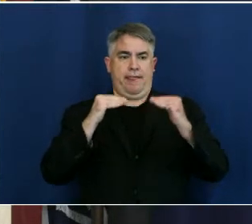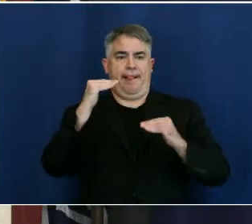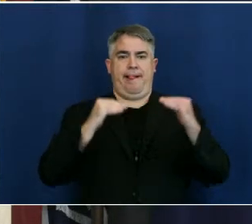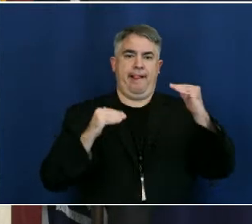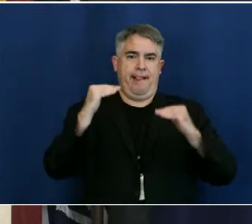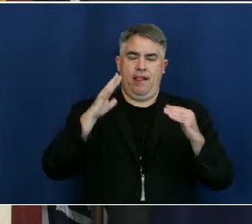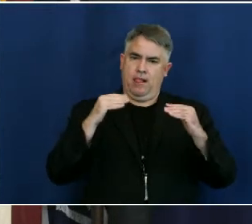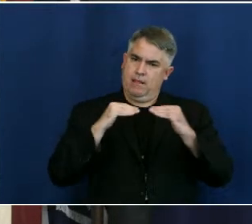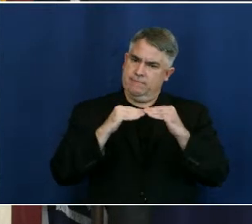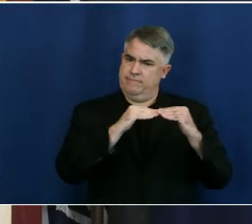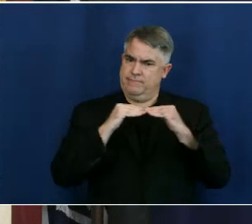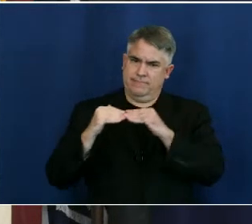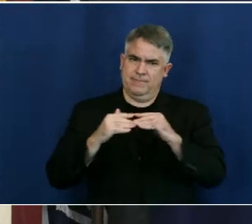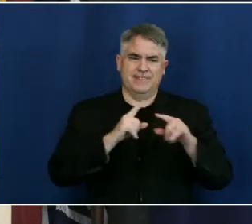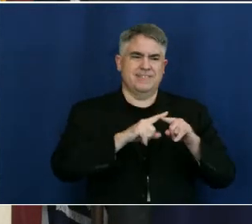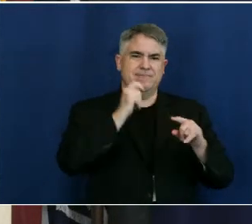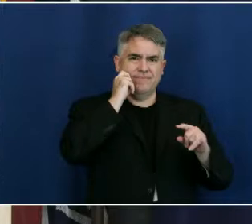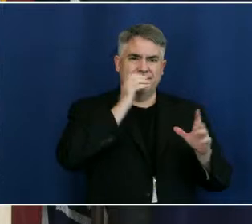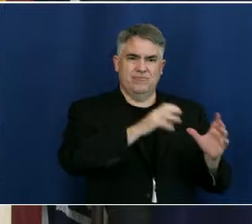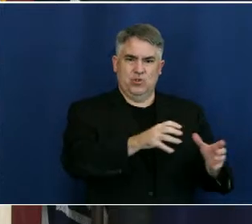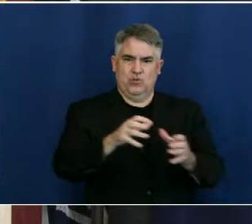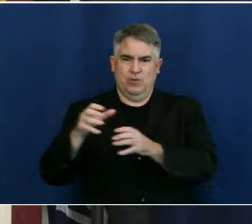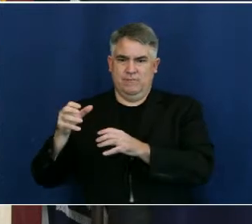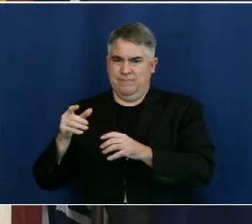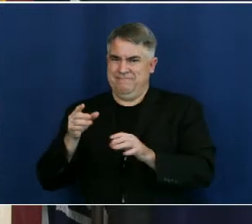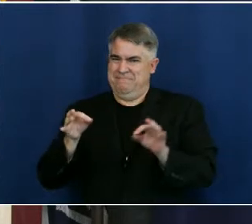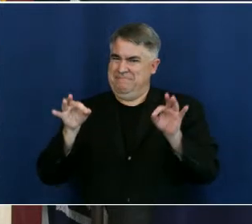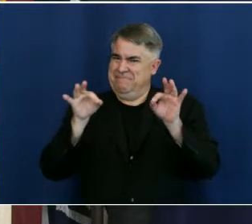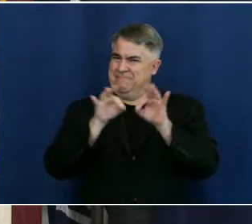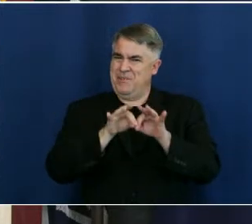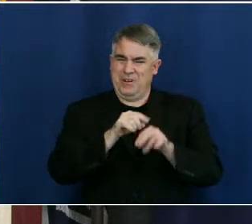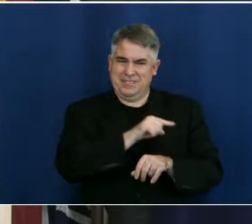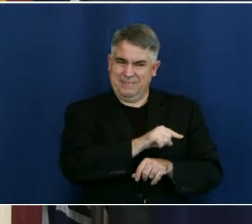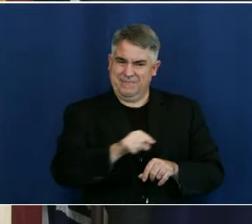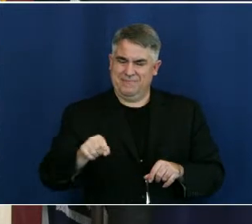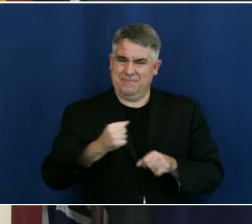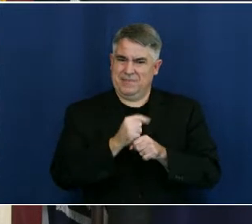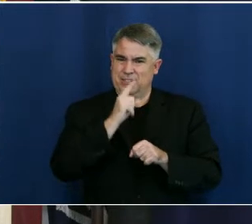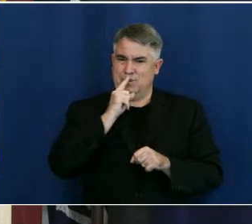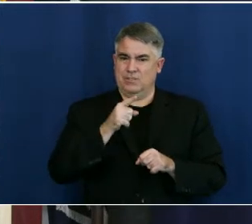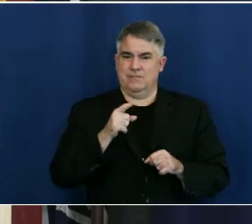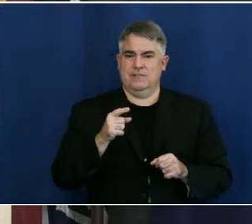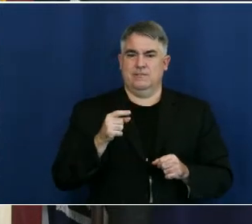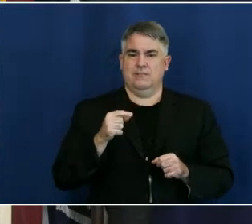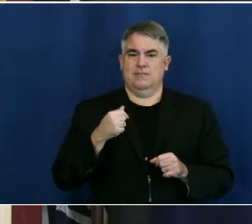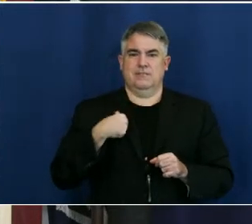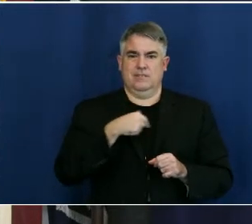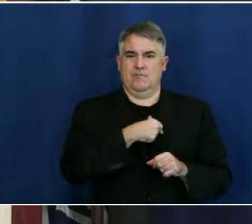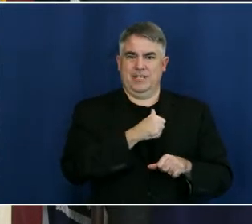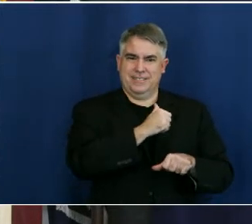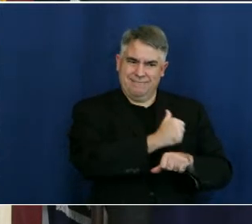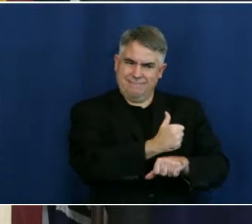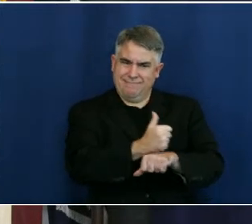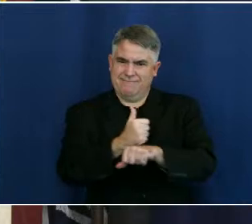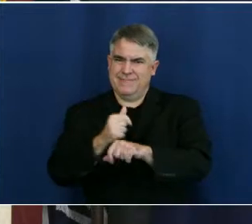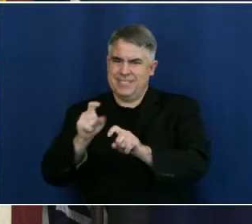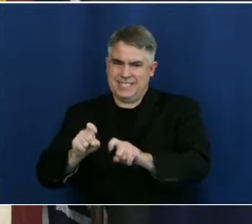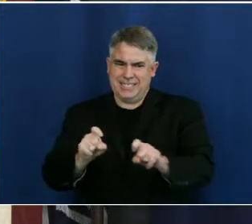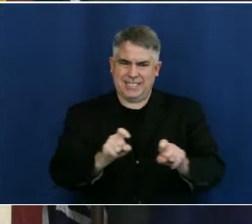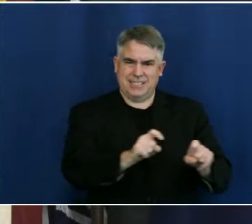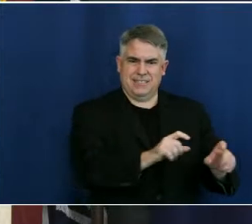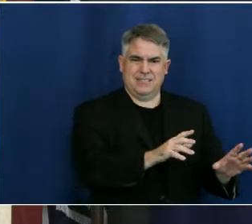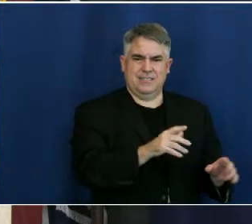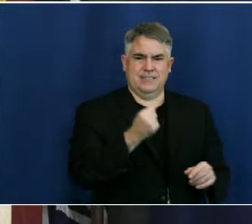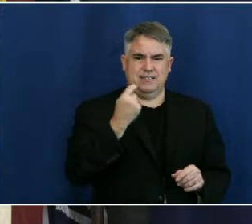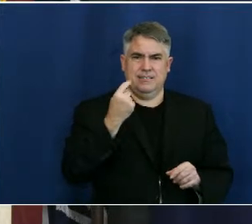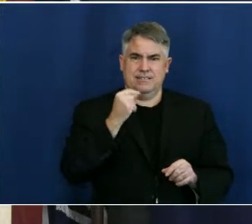we did that around testing, and we certainly have driven to do that. The physical location of all of the